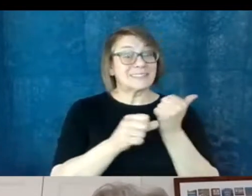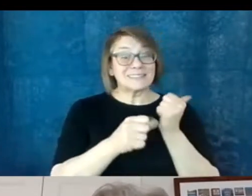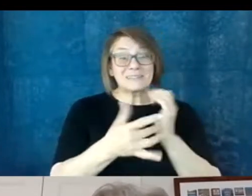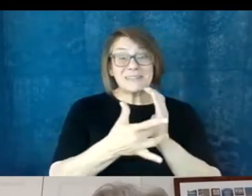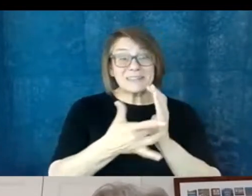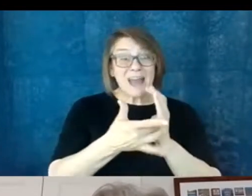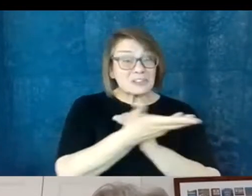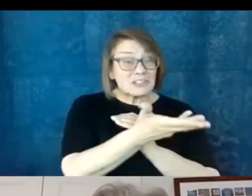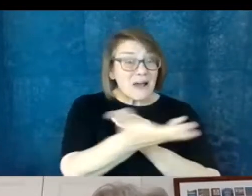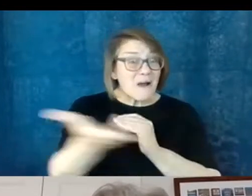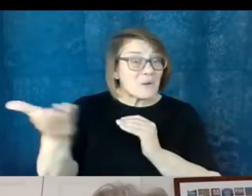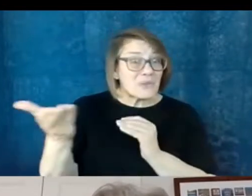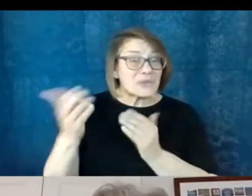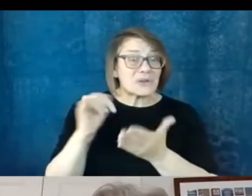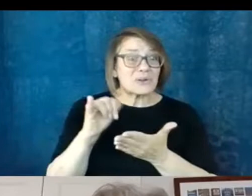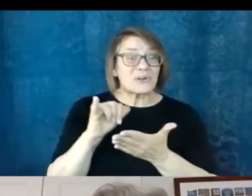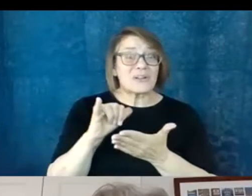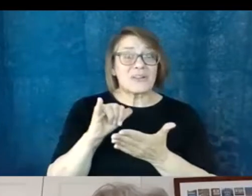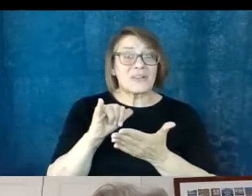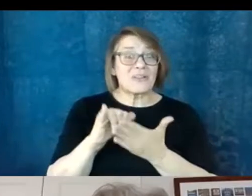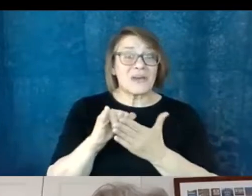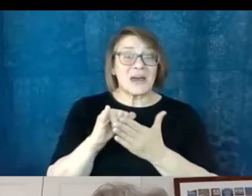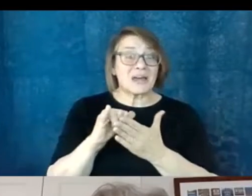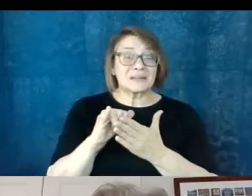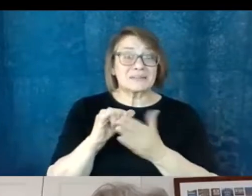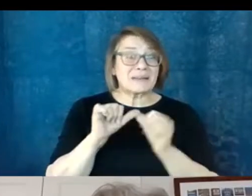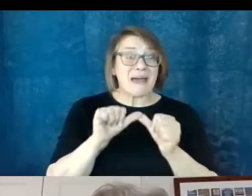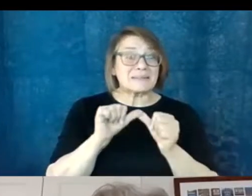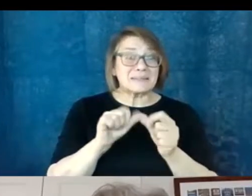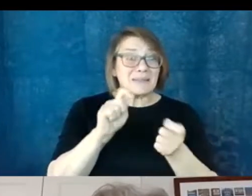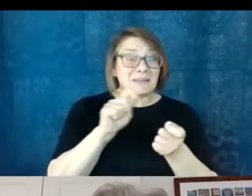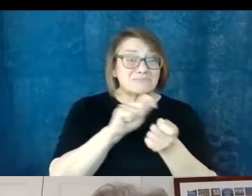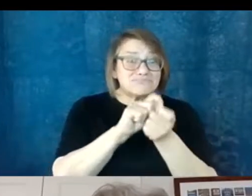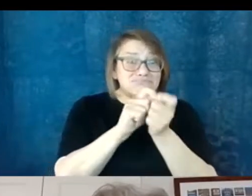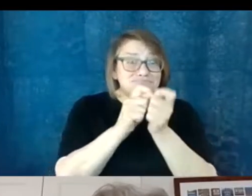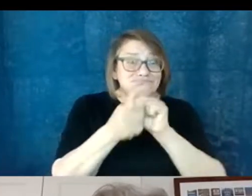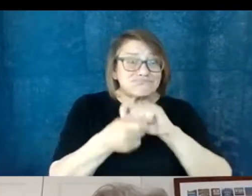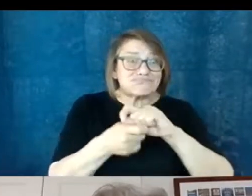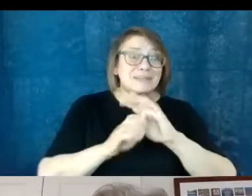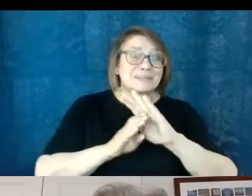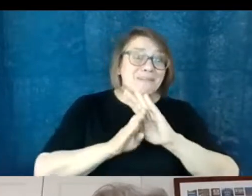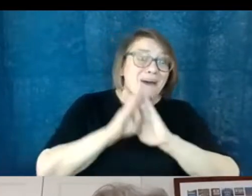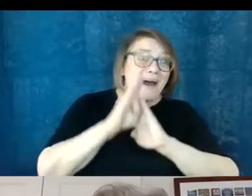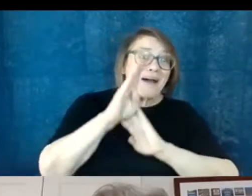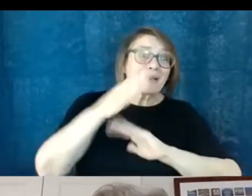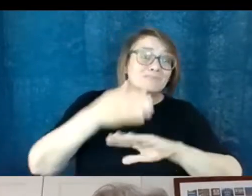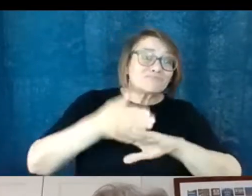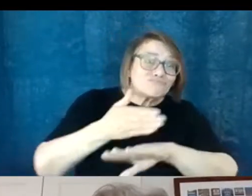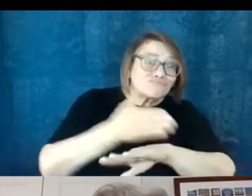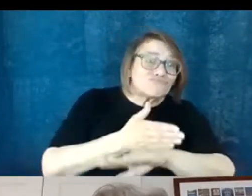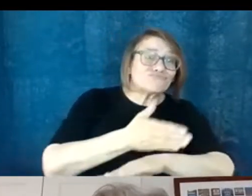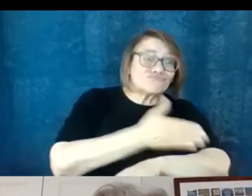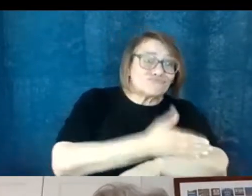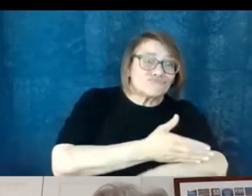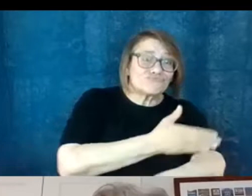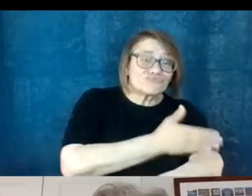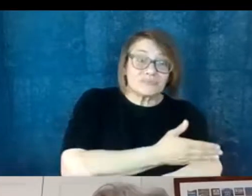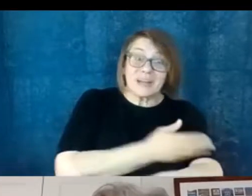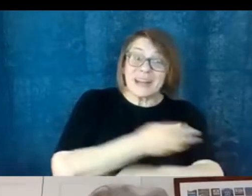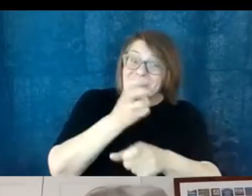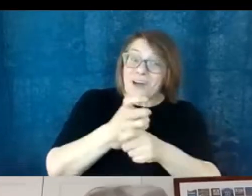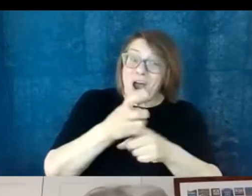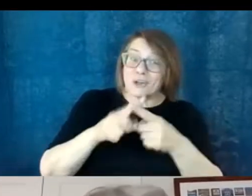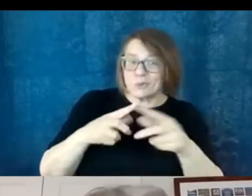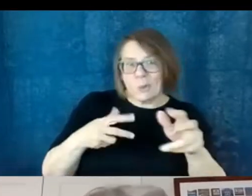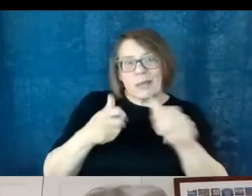that are constantly evolving and being developed and being created. And it is hard to kind of keep